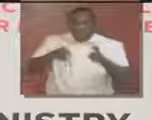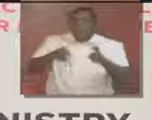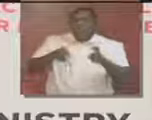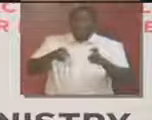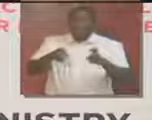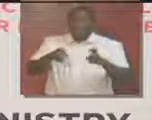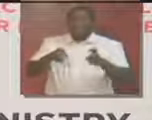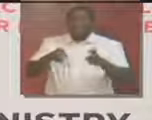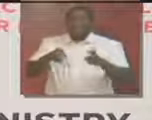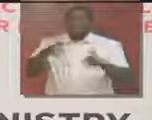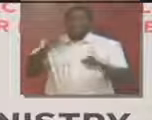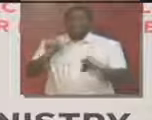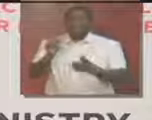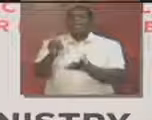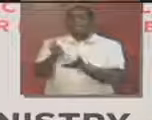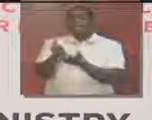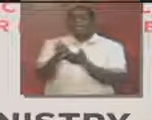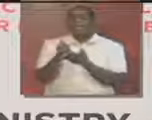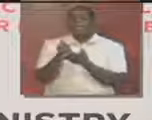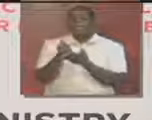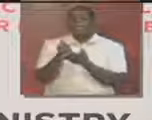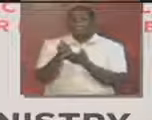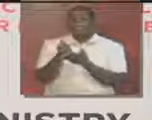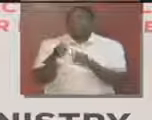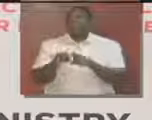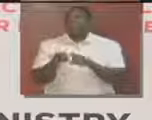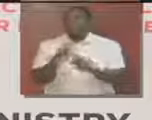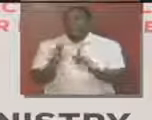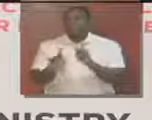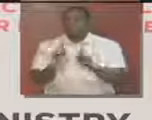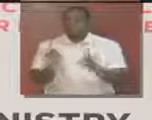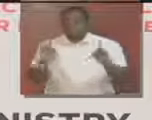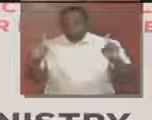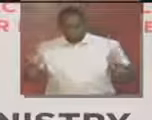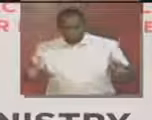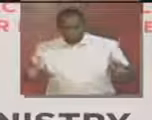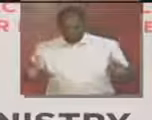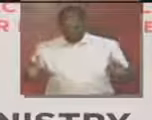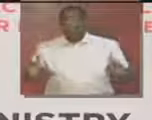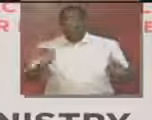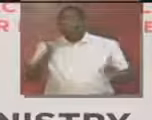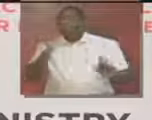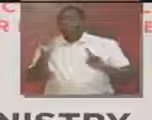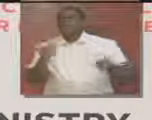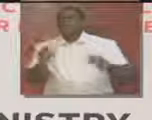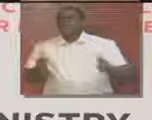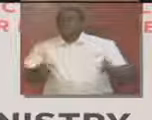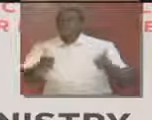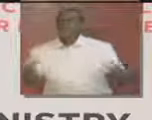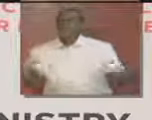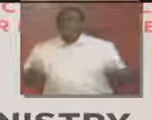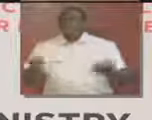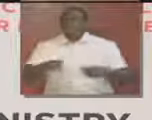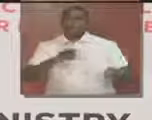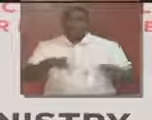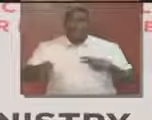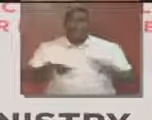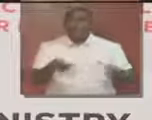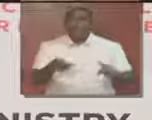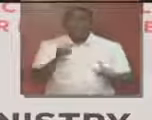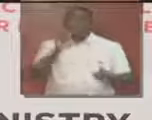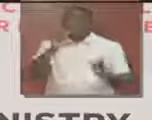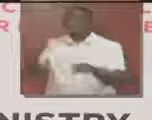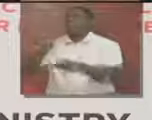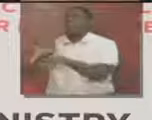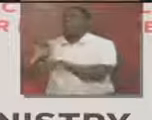the continuing adherence to the physical distancing, avoiding gathering, avoiding going into workplaces when you're ill,